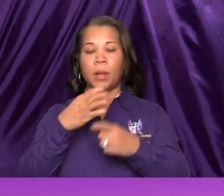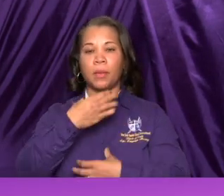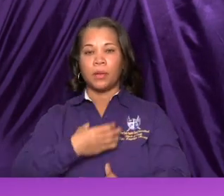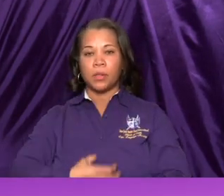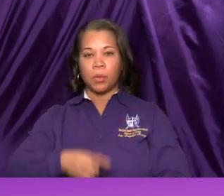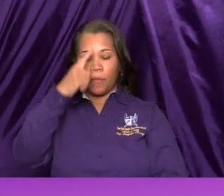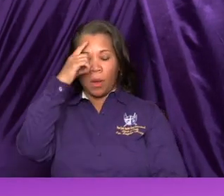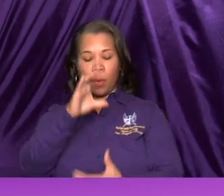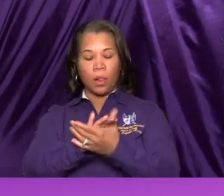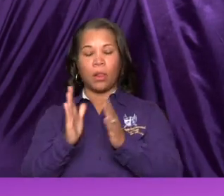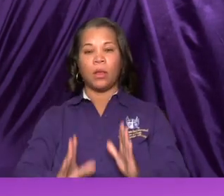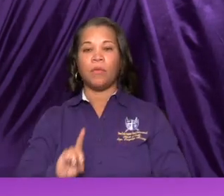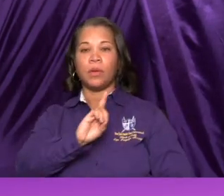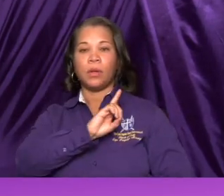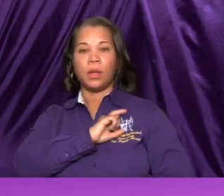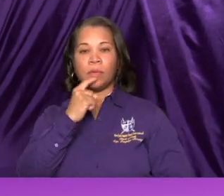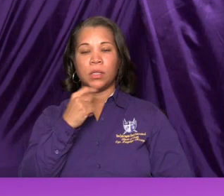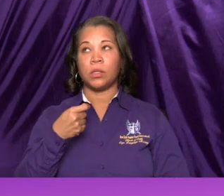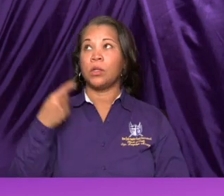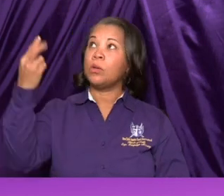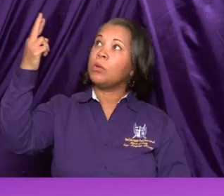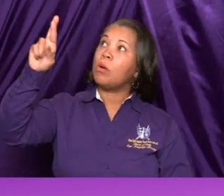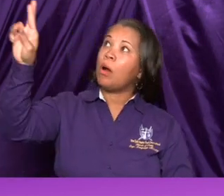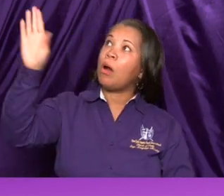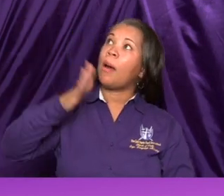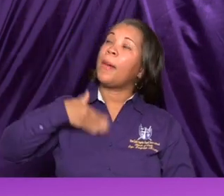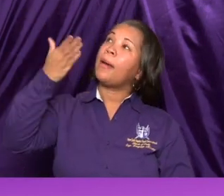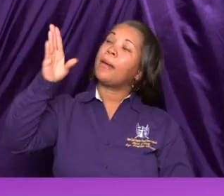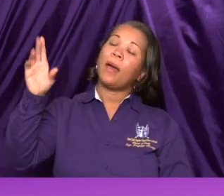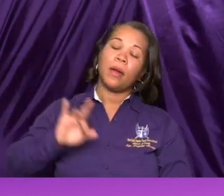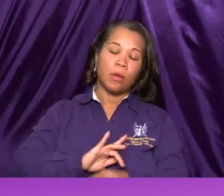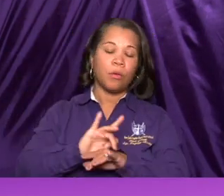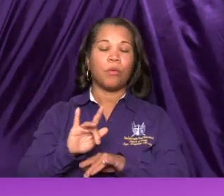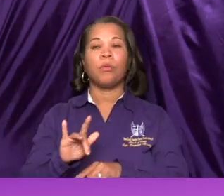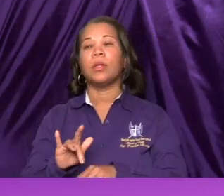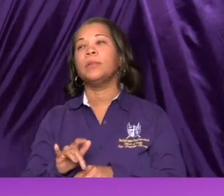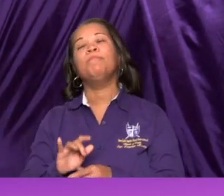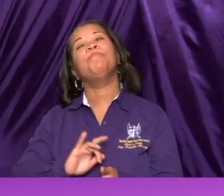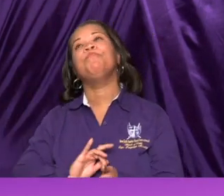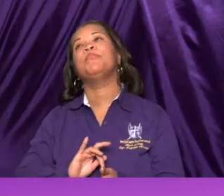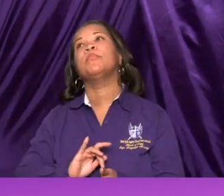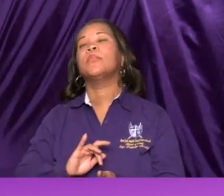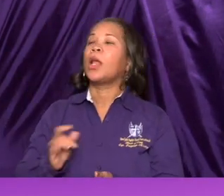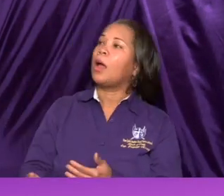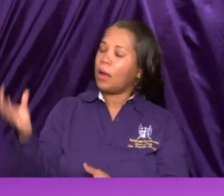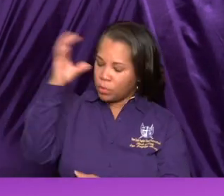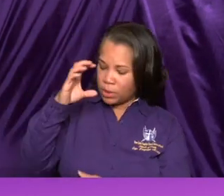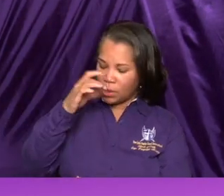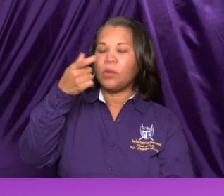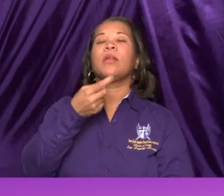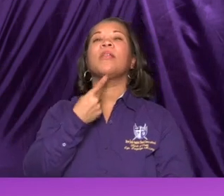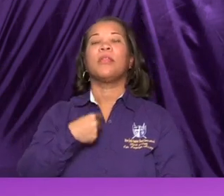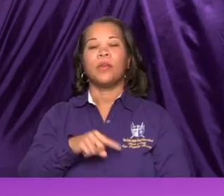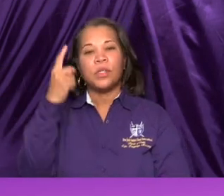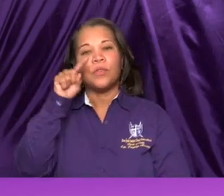David said, you are my God. Earnestly will I seek you. I thirst for you. My